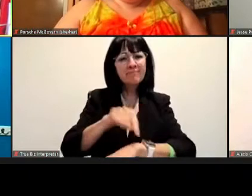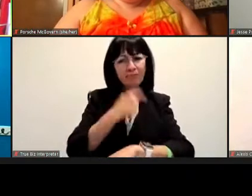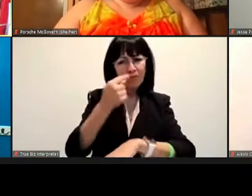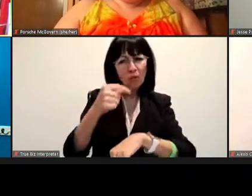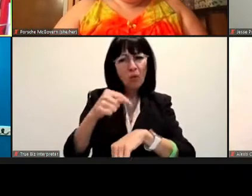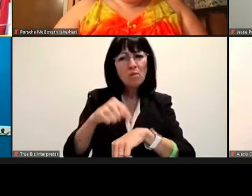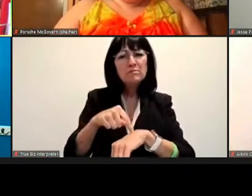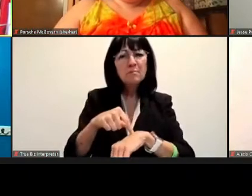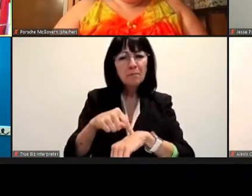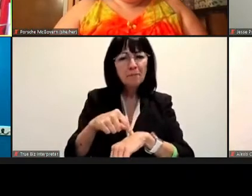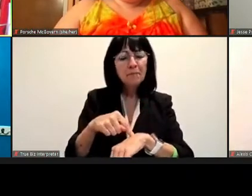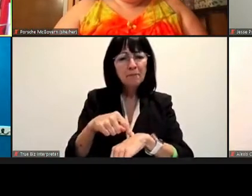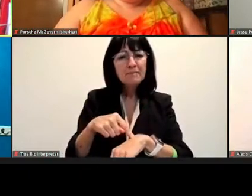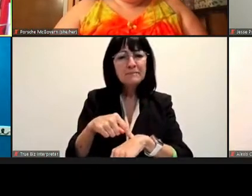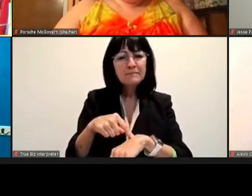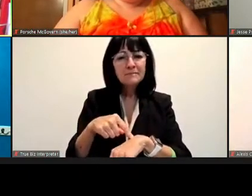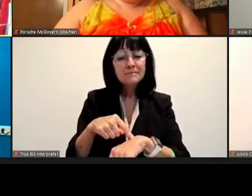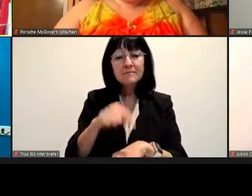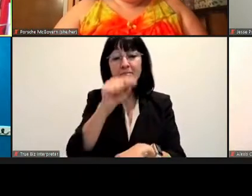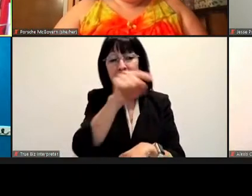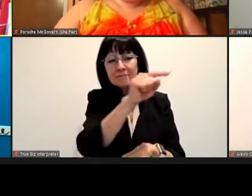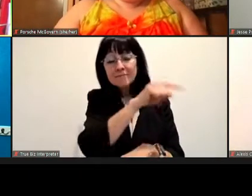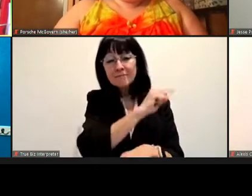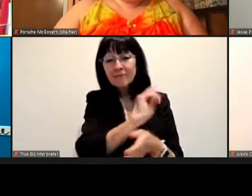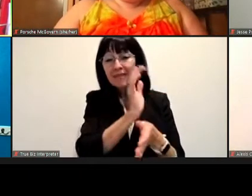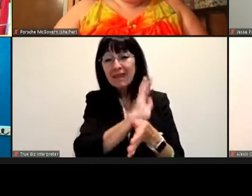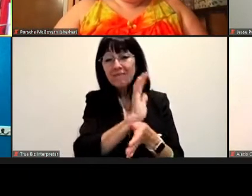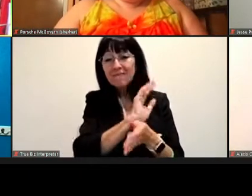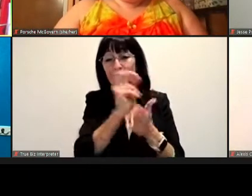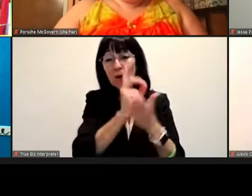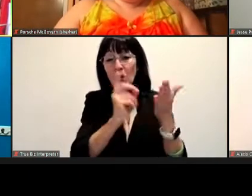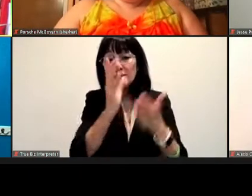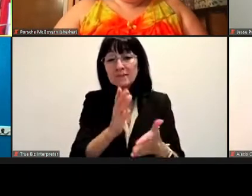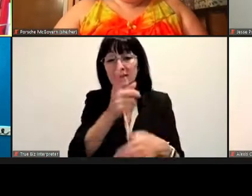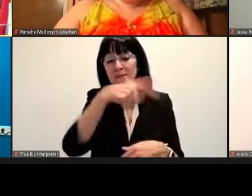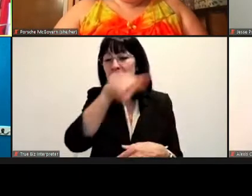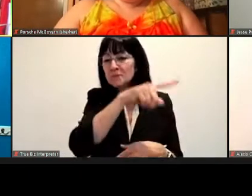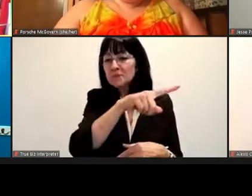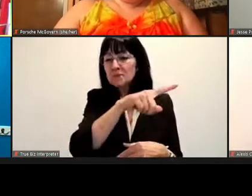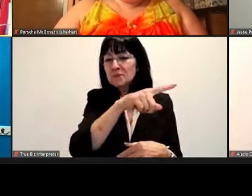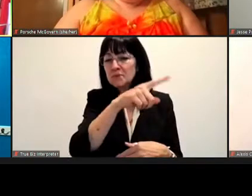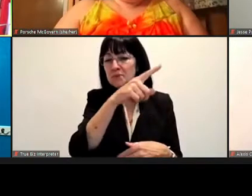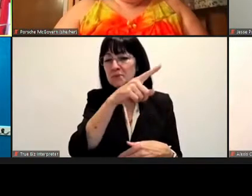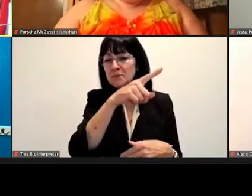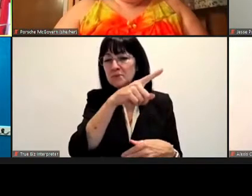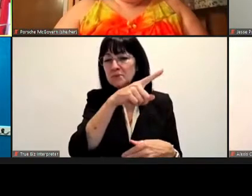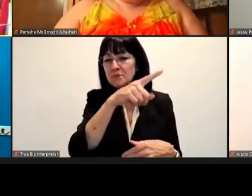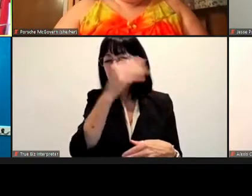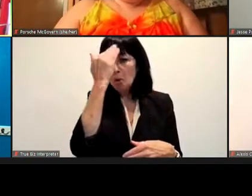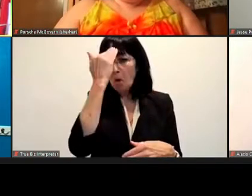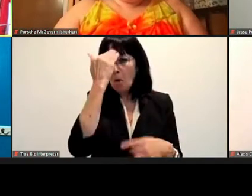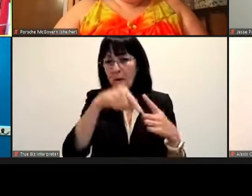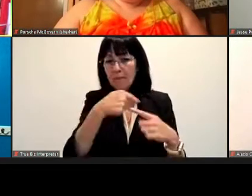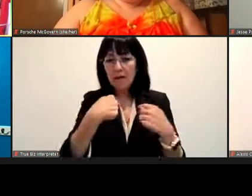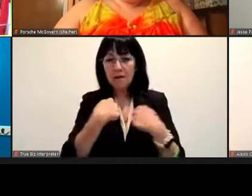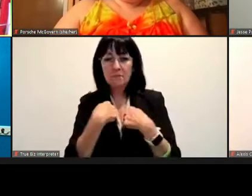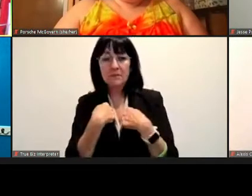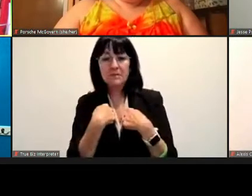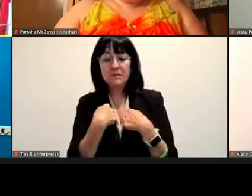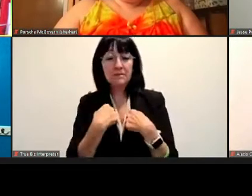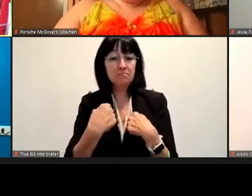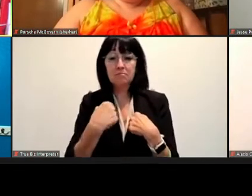other video designer community know about me, is that I don't